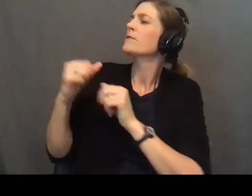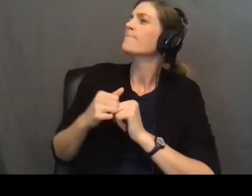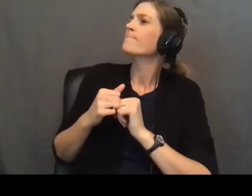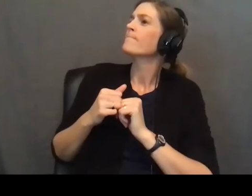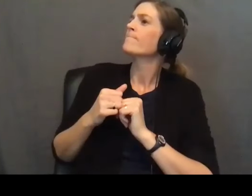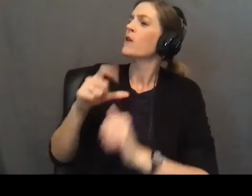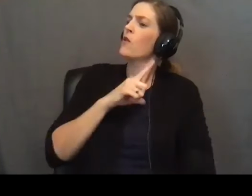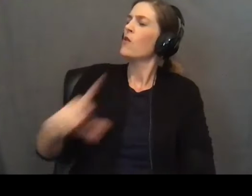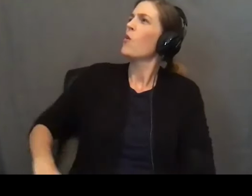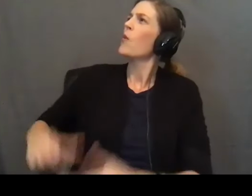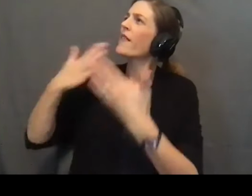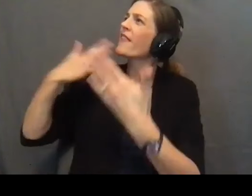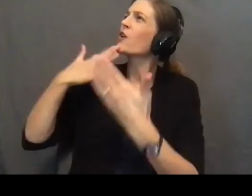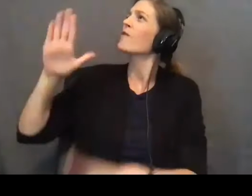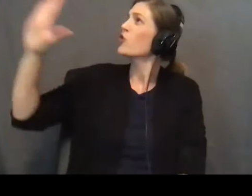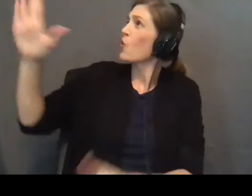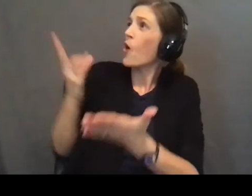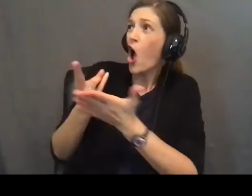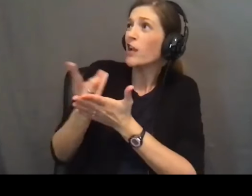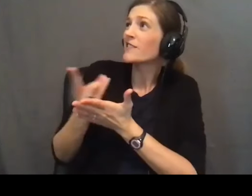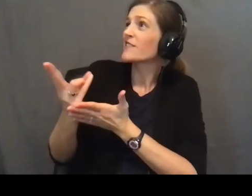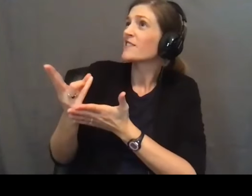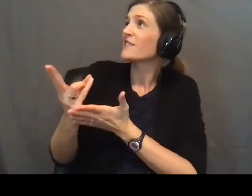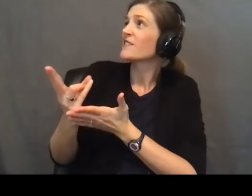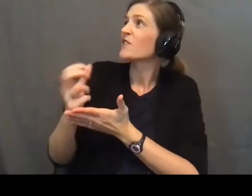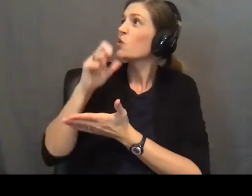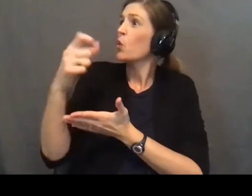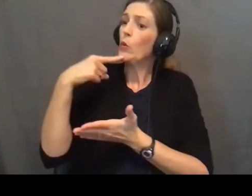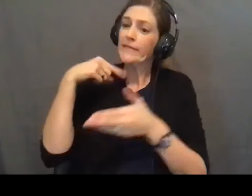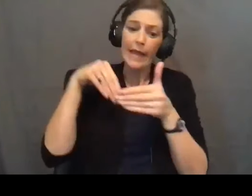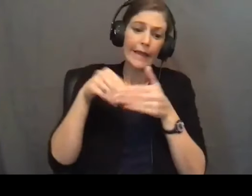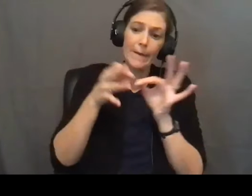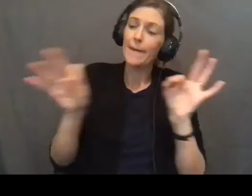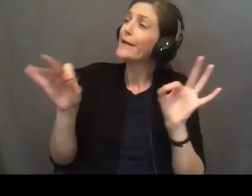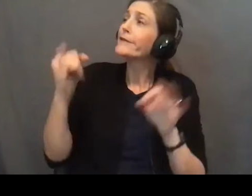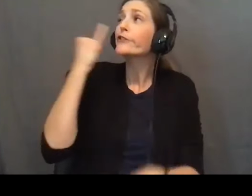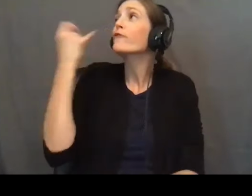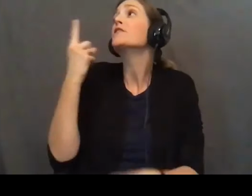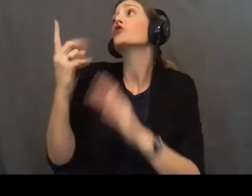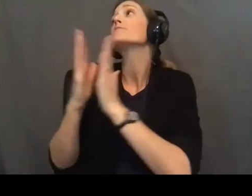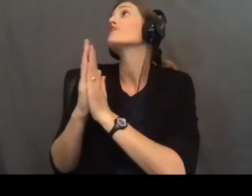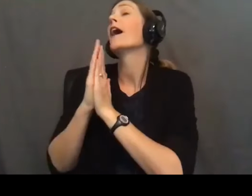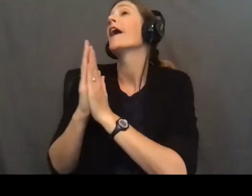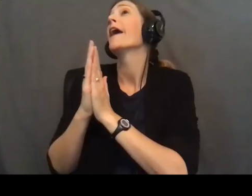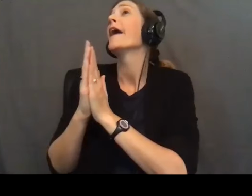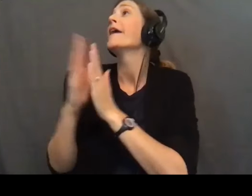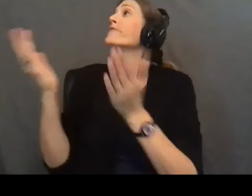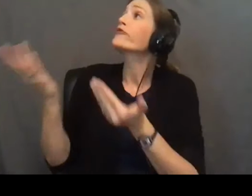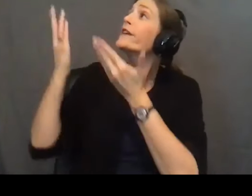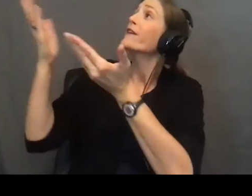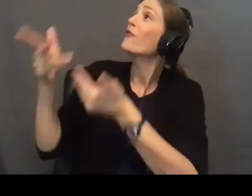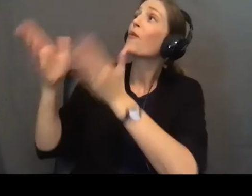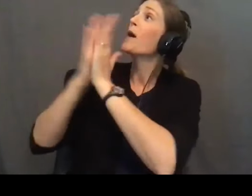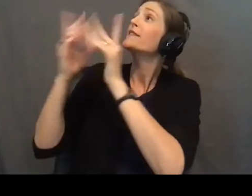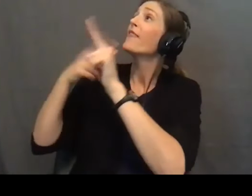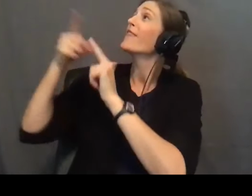Lord thank you For your honesty That you don't say In this passage That if we just pray And bring our requests That